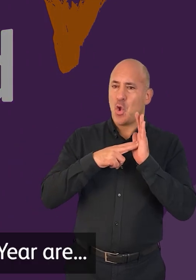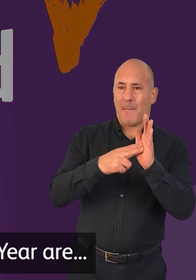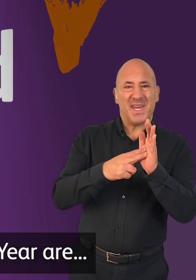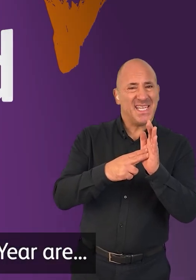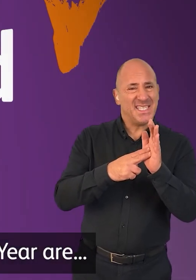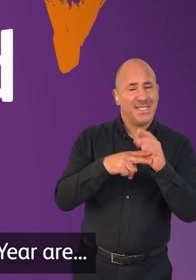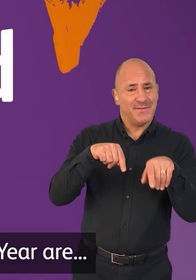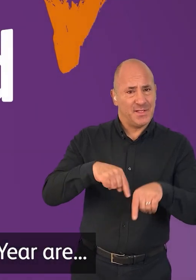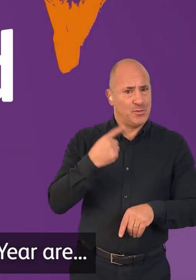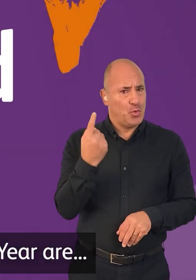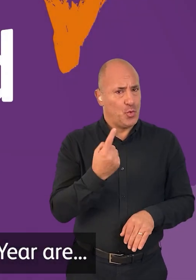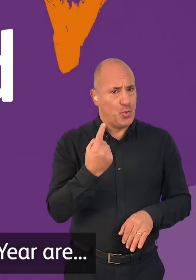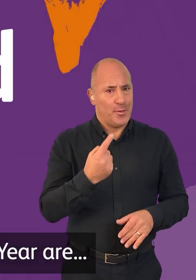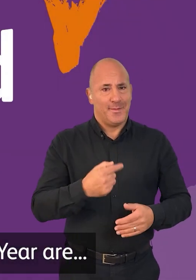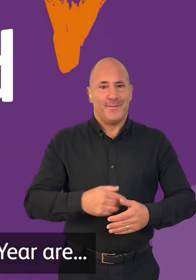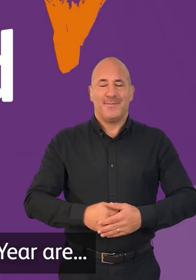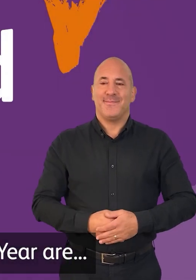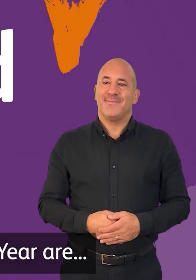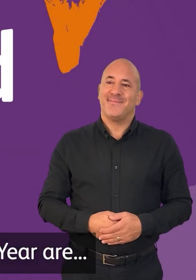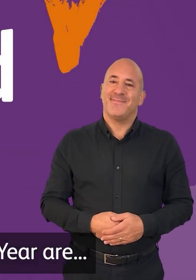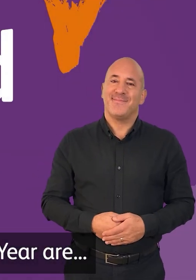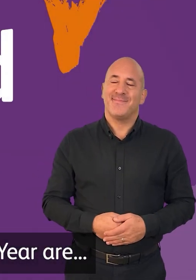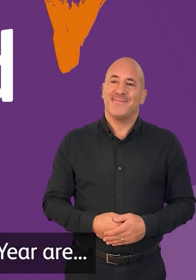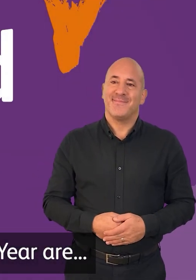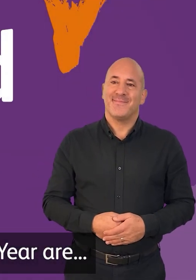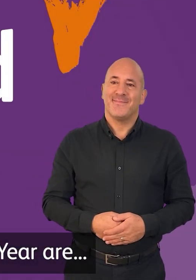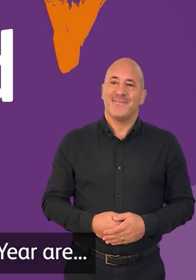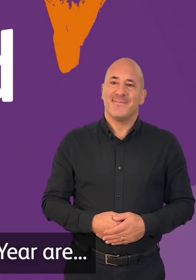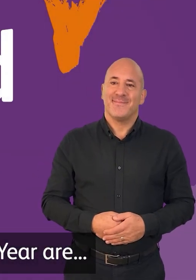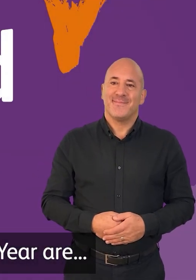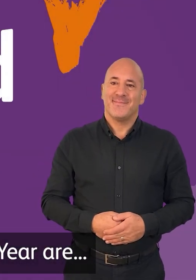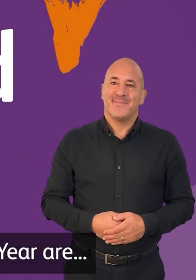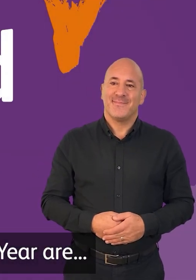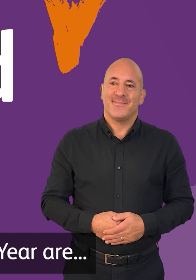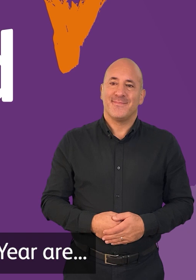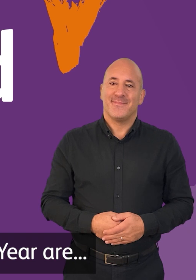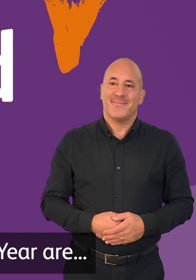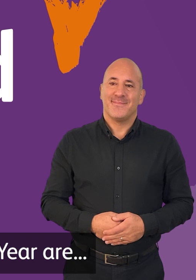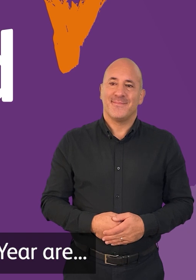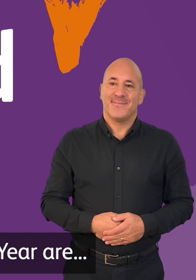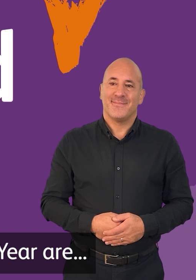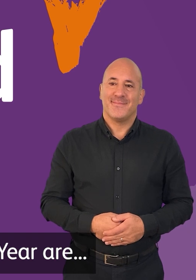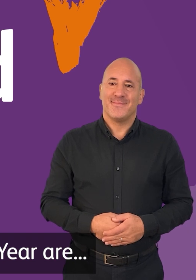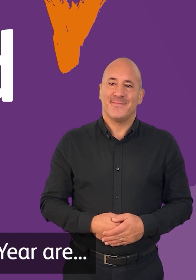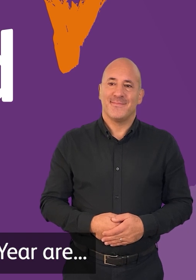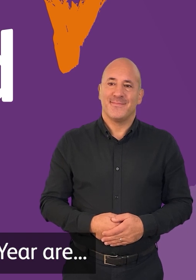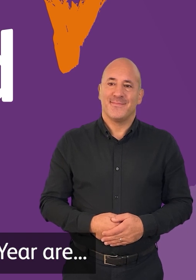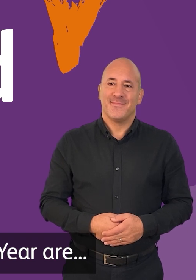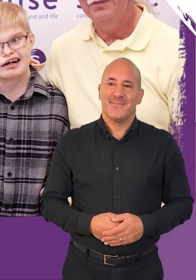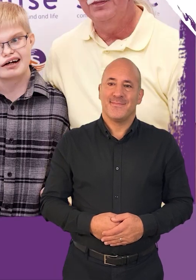And now, the nominees for Campaigner of the Year are